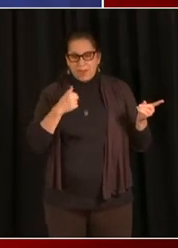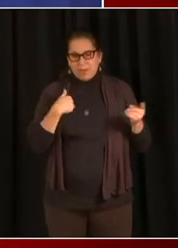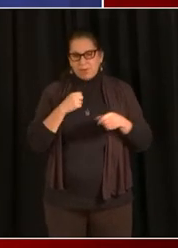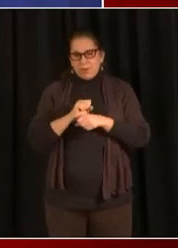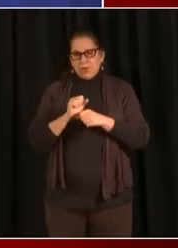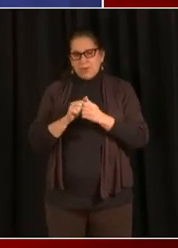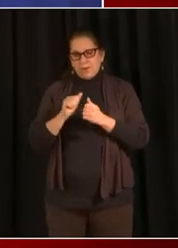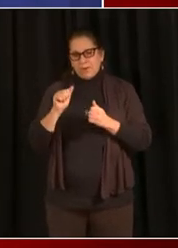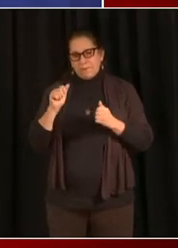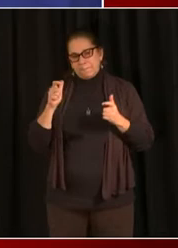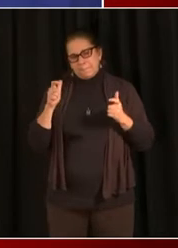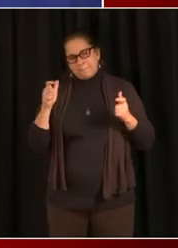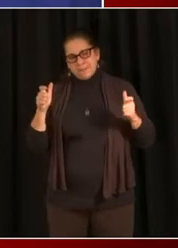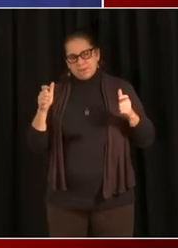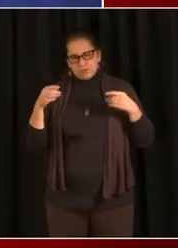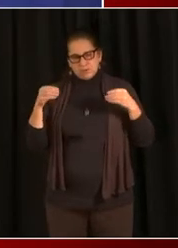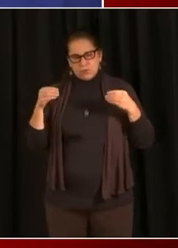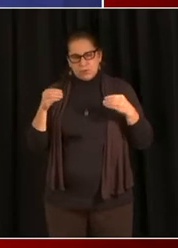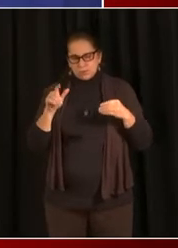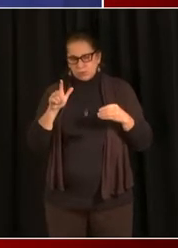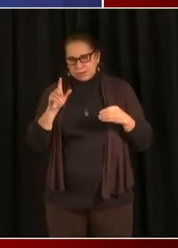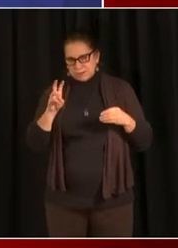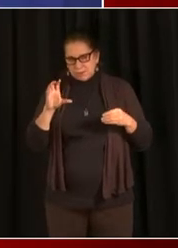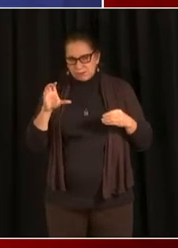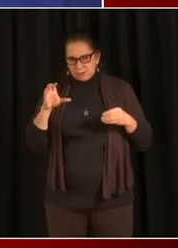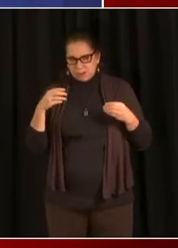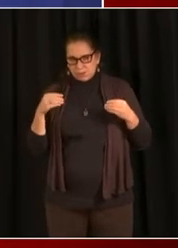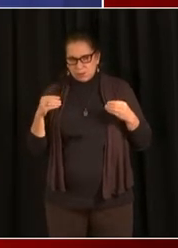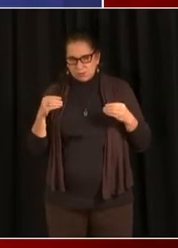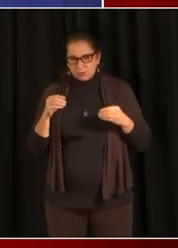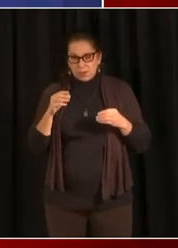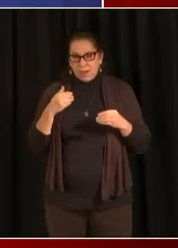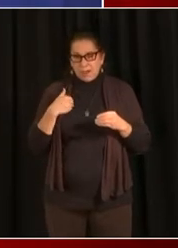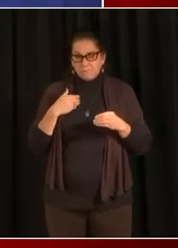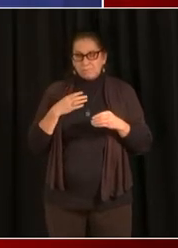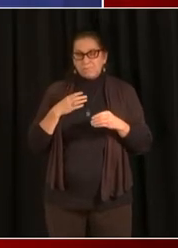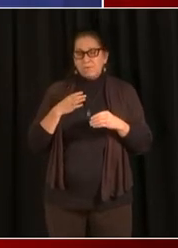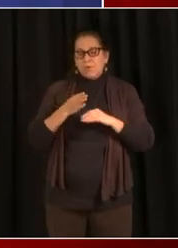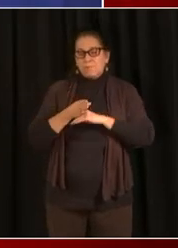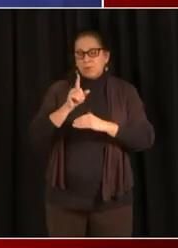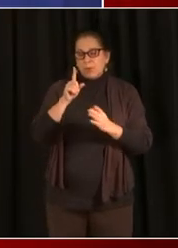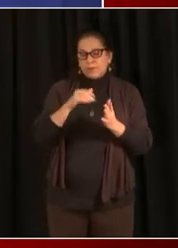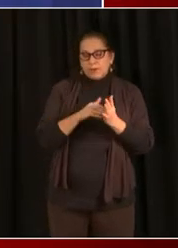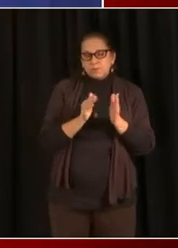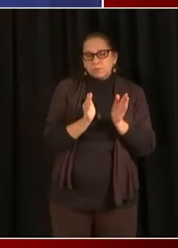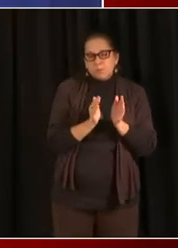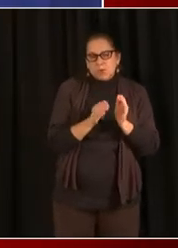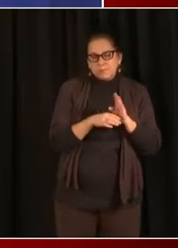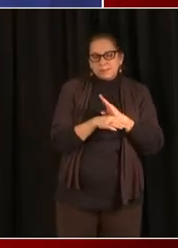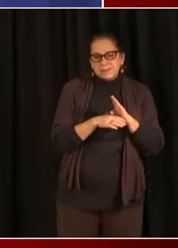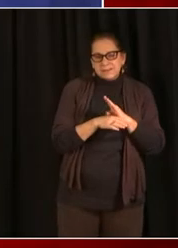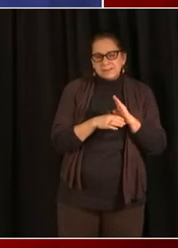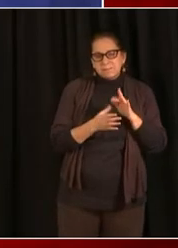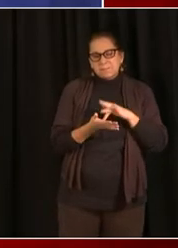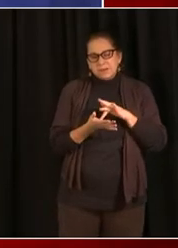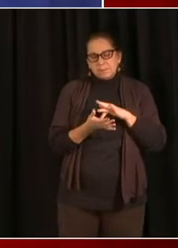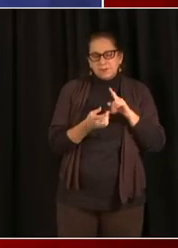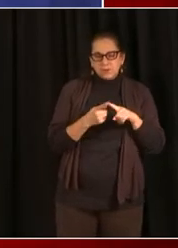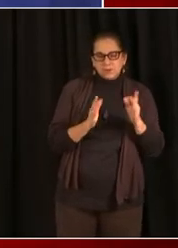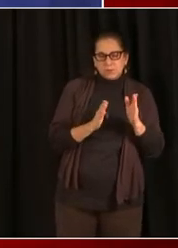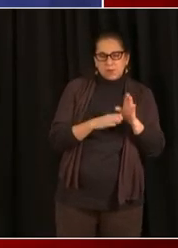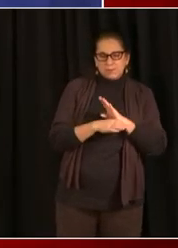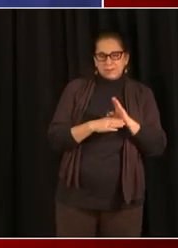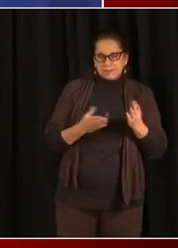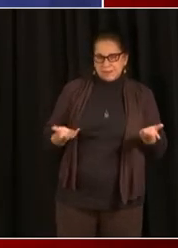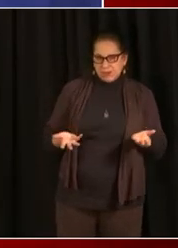retailers. Out of those 2,600 retailers, over 1,000 of them are small, unique local businesses. So working with